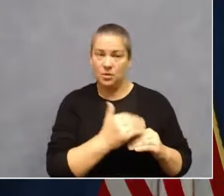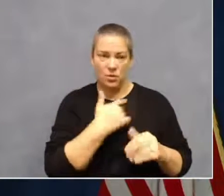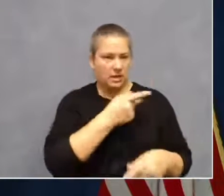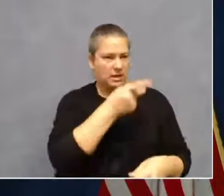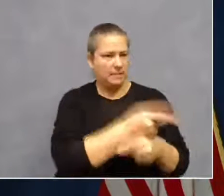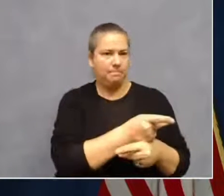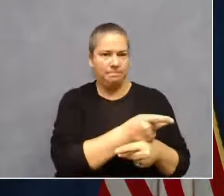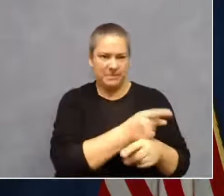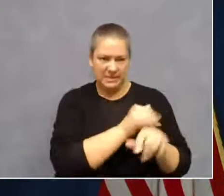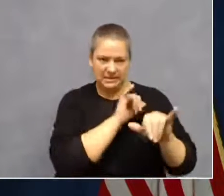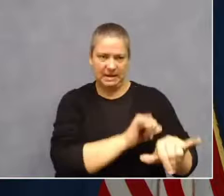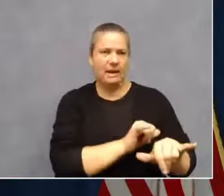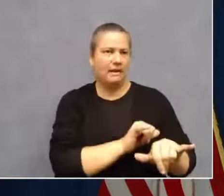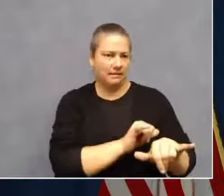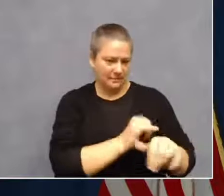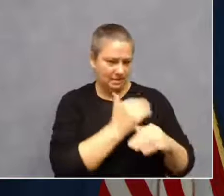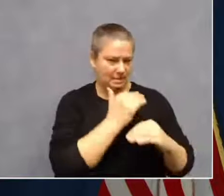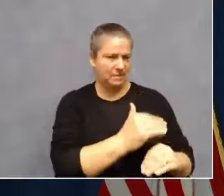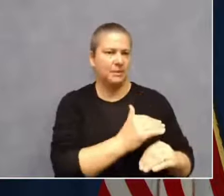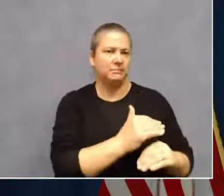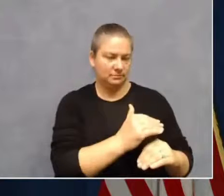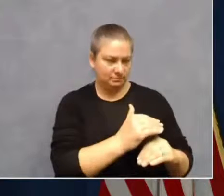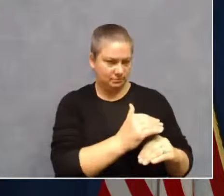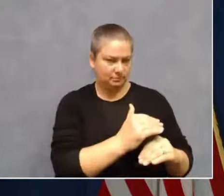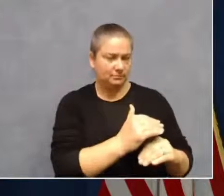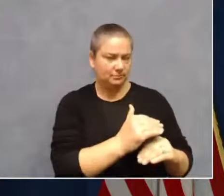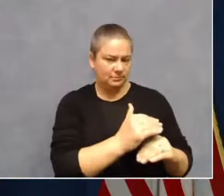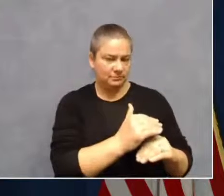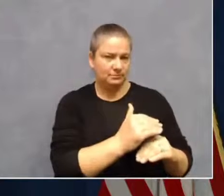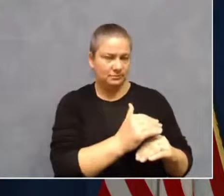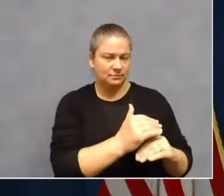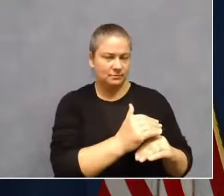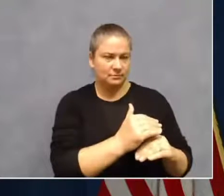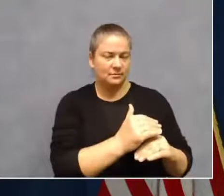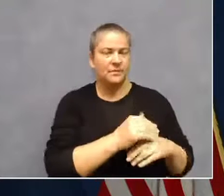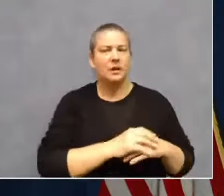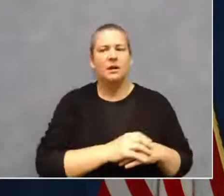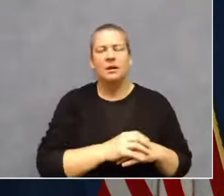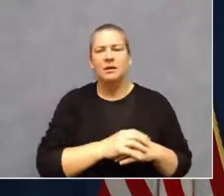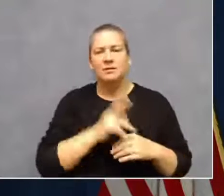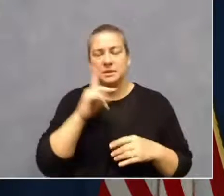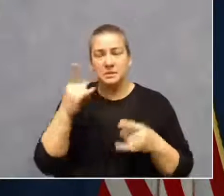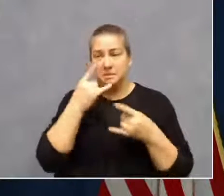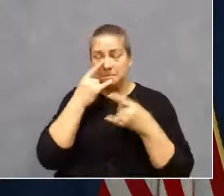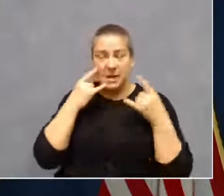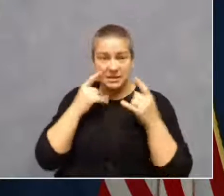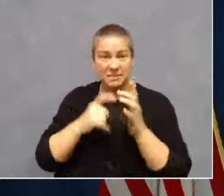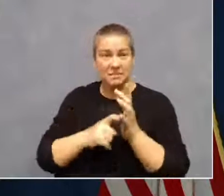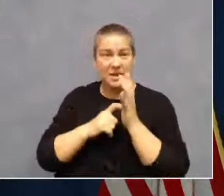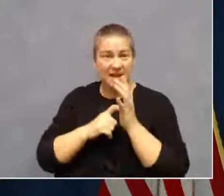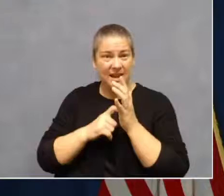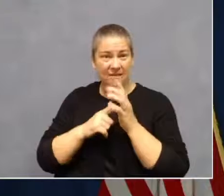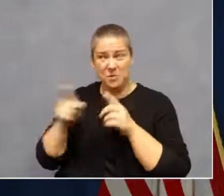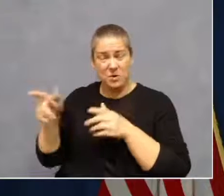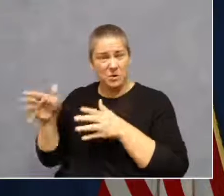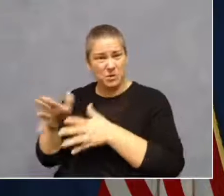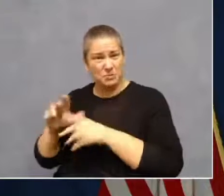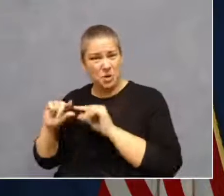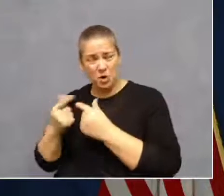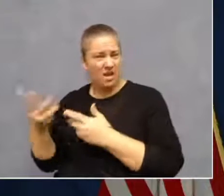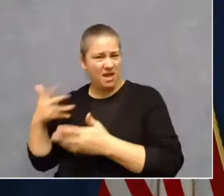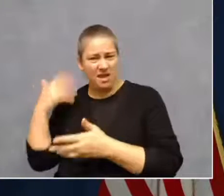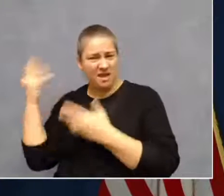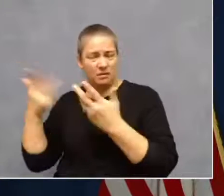into effect. You see the response to the mask mandate from a small group. Doesn't matter, we're keeping it